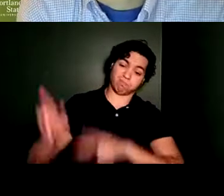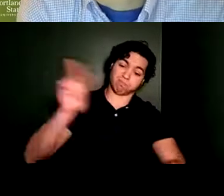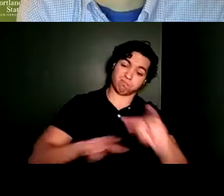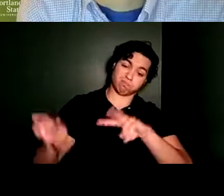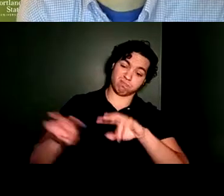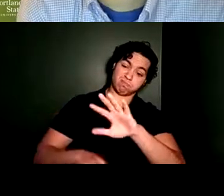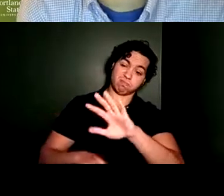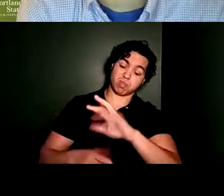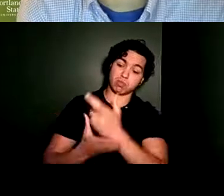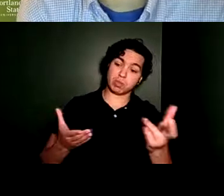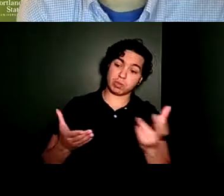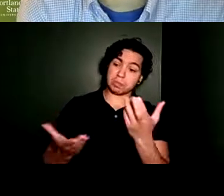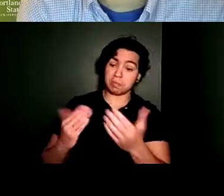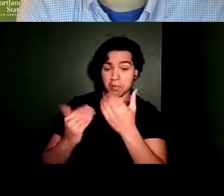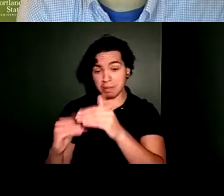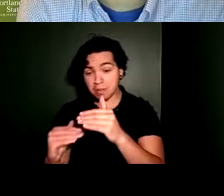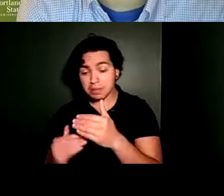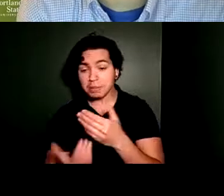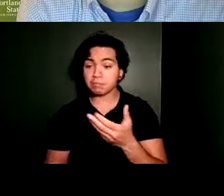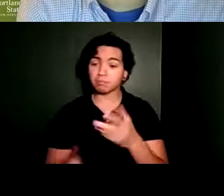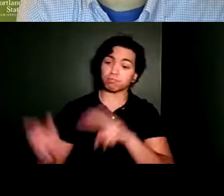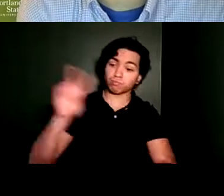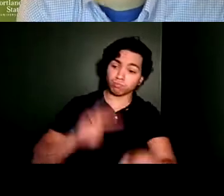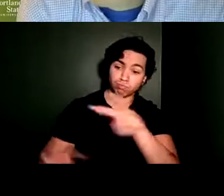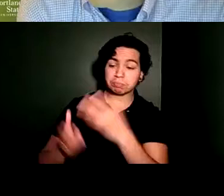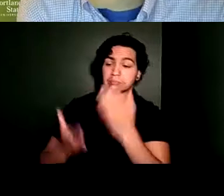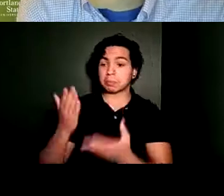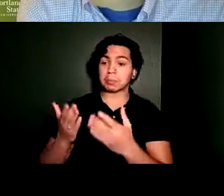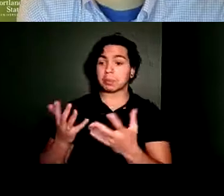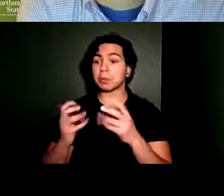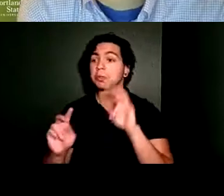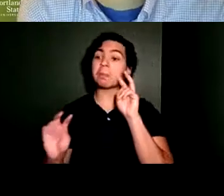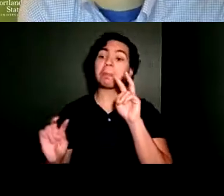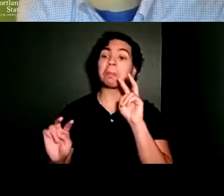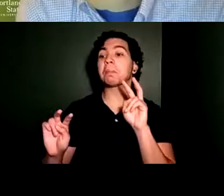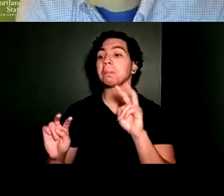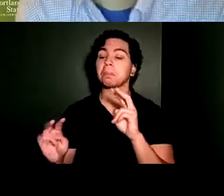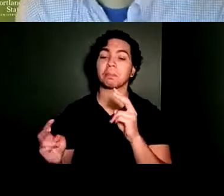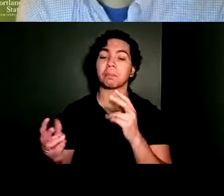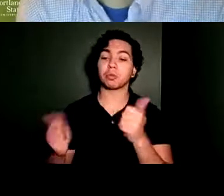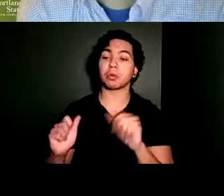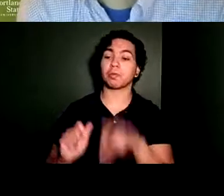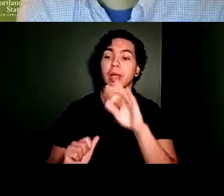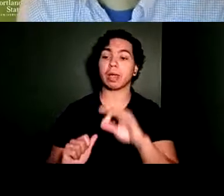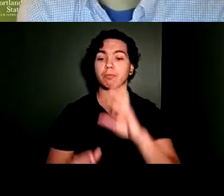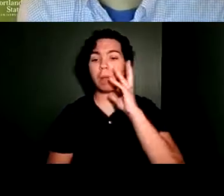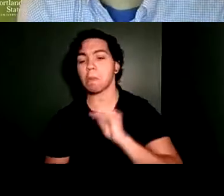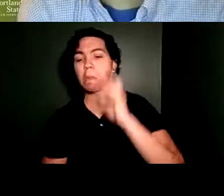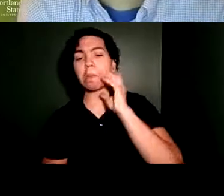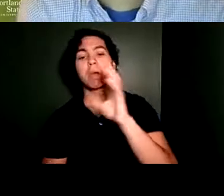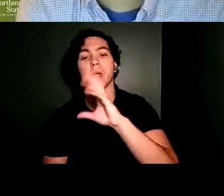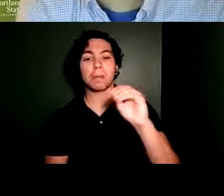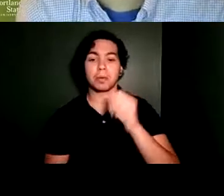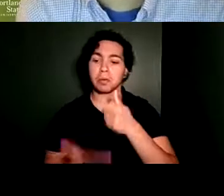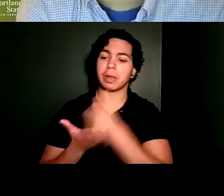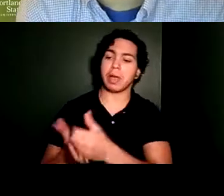limited resources. Perhaps we should keep an eye on an experienced operator who can work with a smaller city, who can